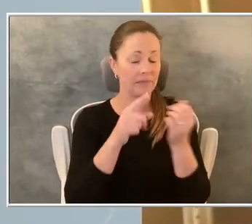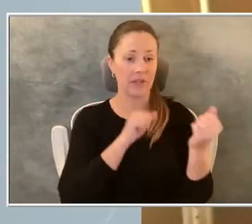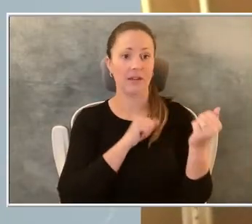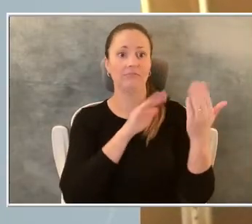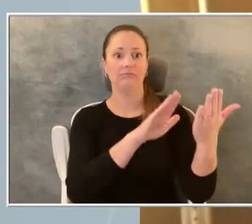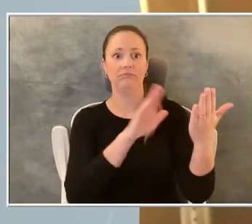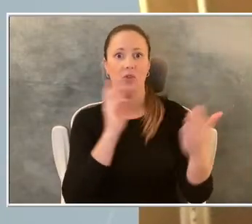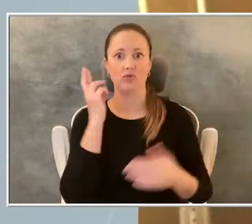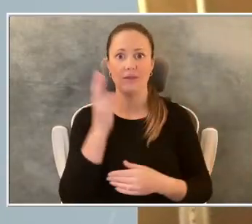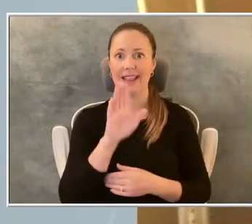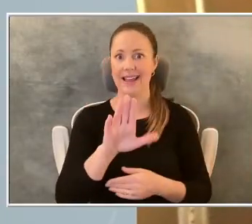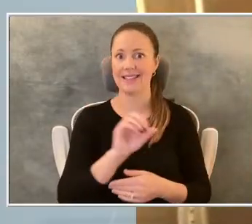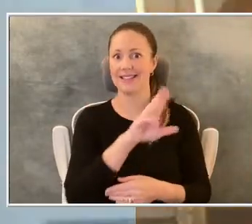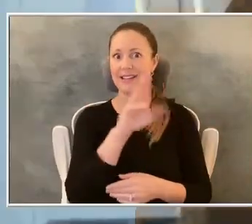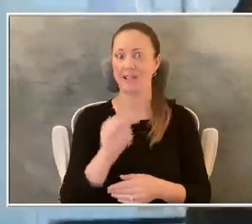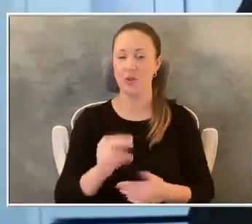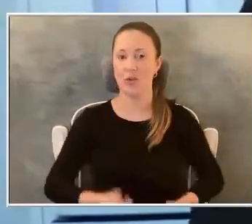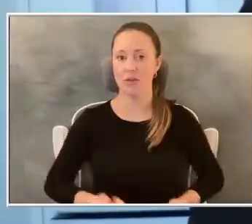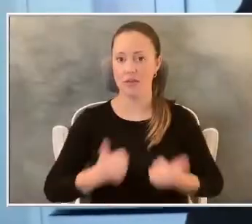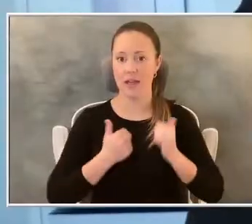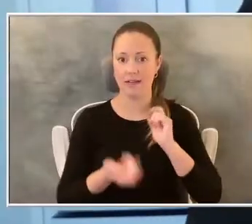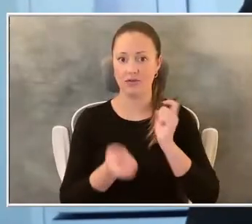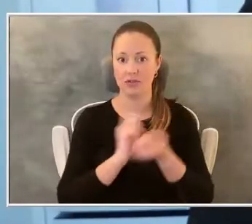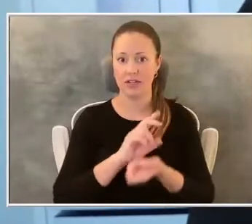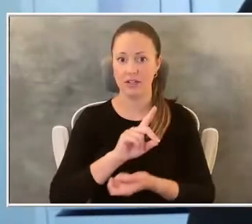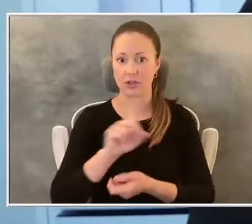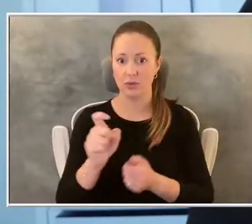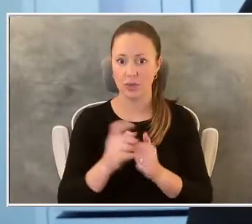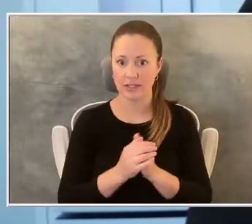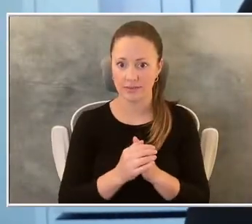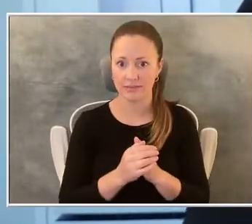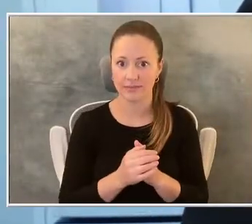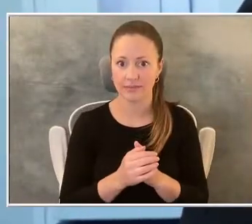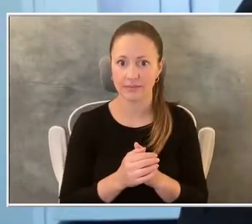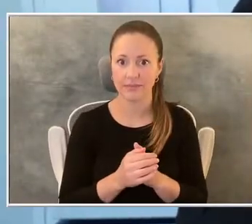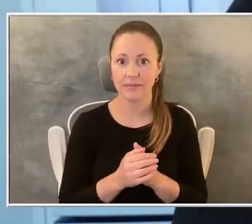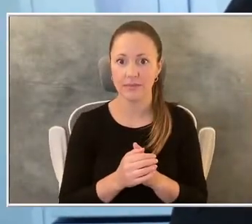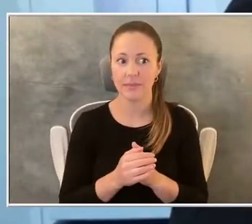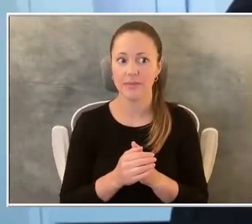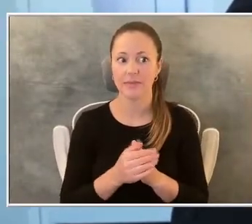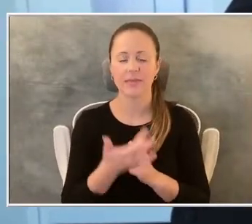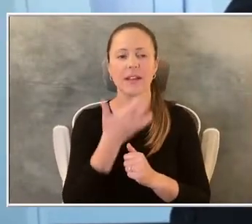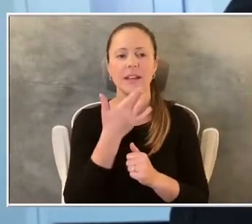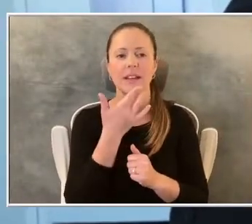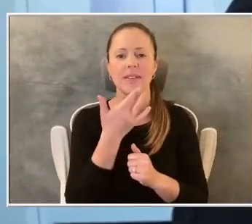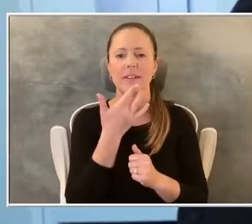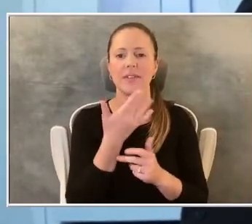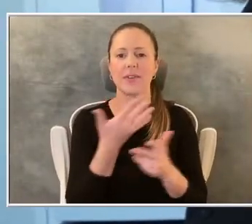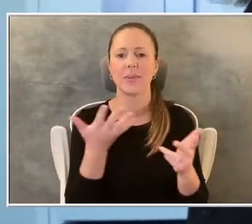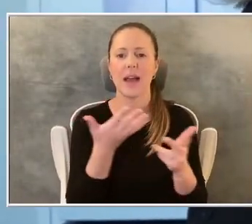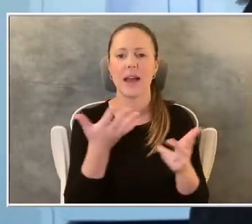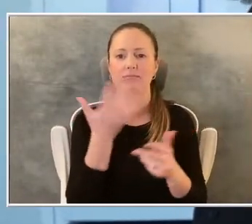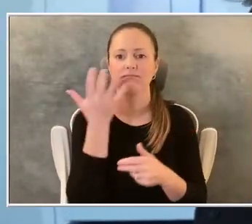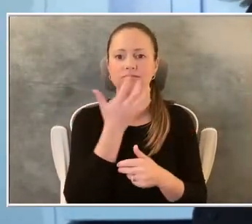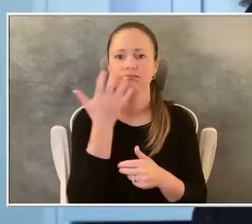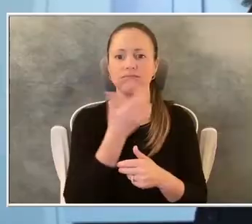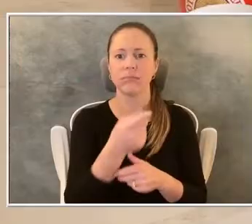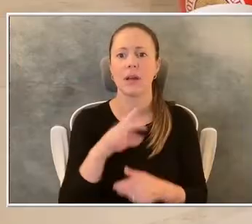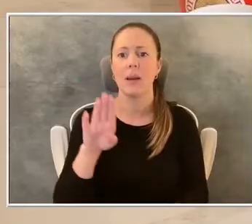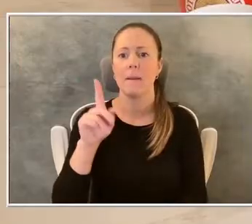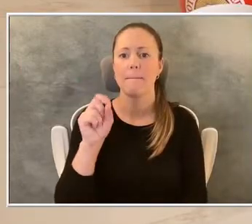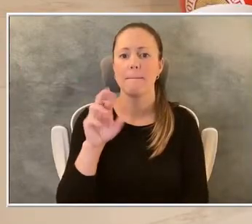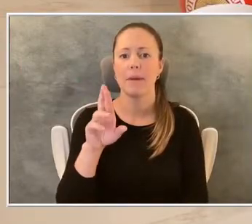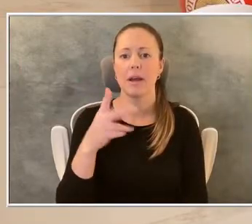life-changing diagnosis. What's your favorite flavor? My favorite flavor is butter pecan and spumoni. The